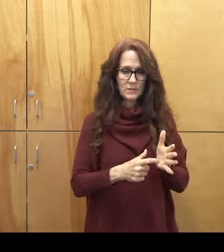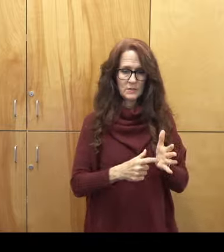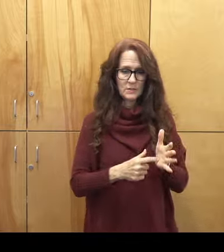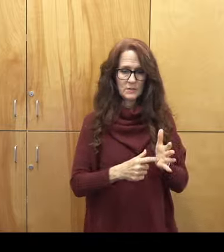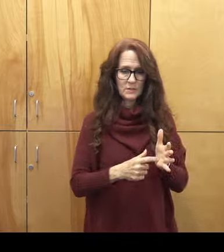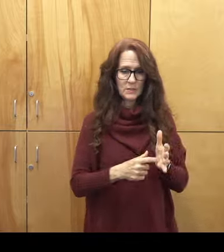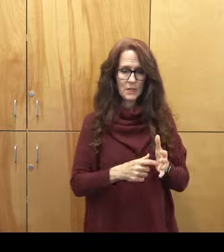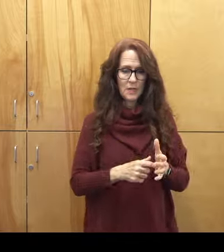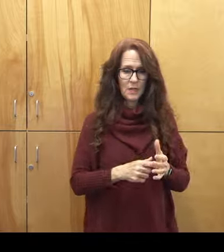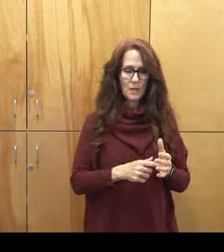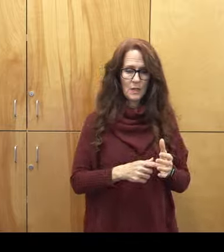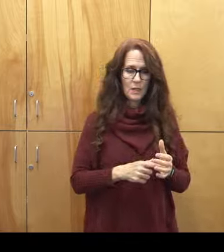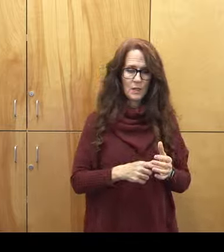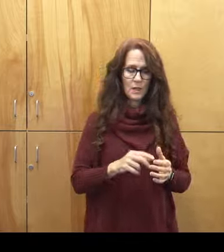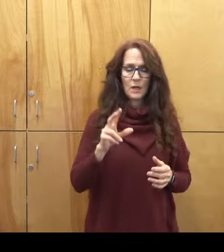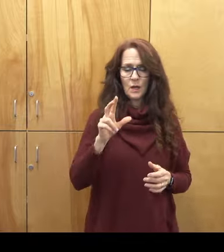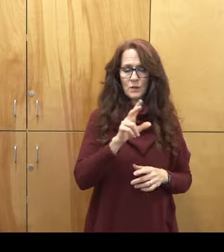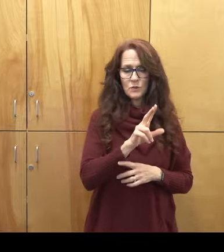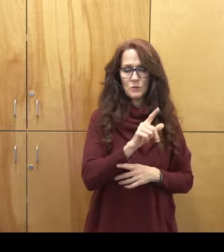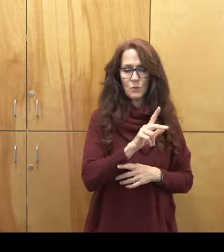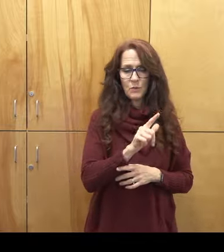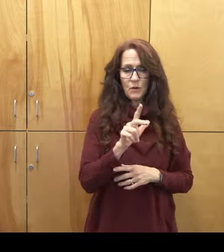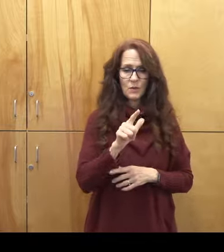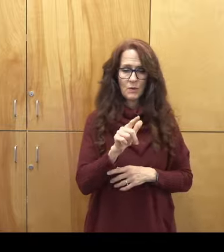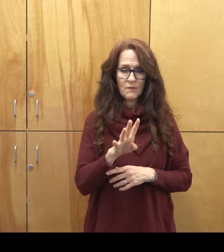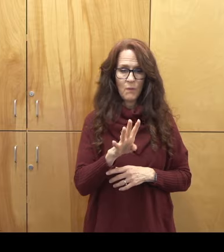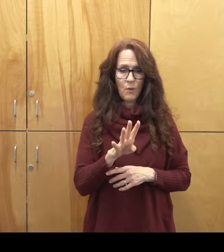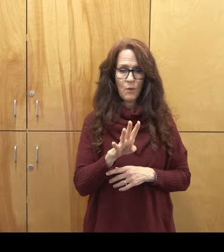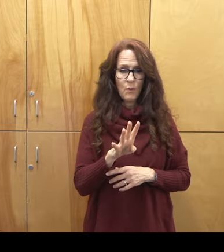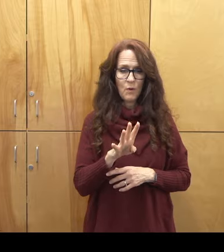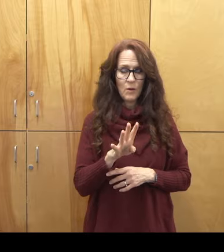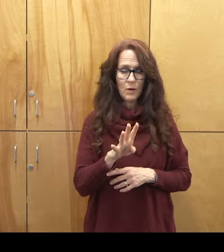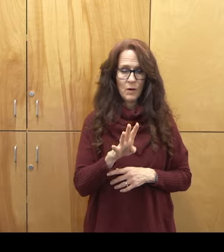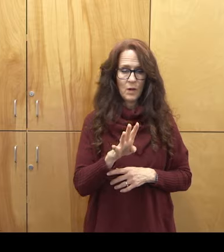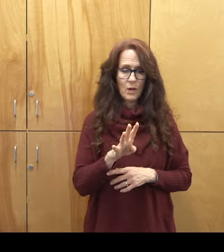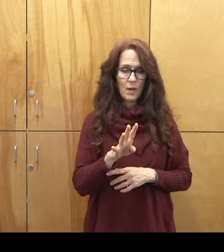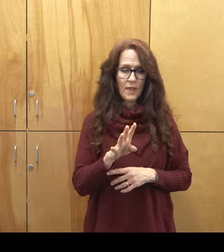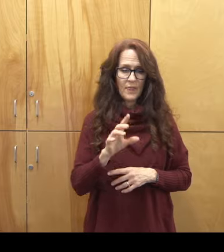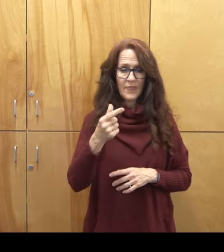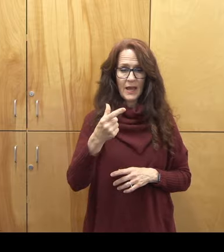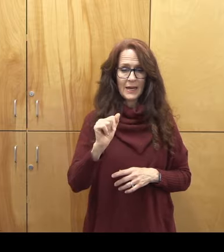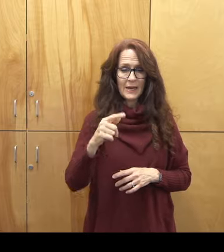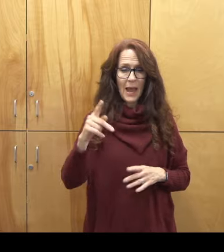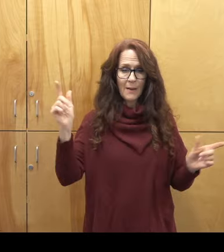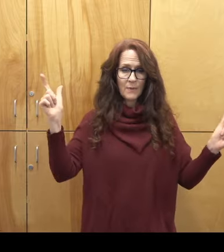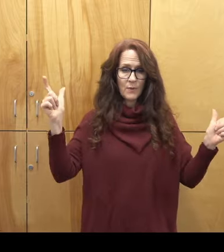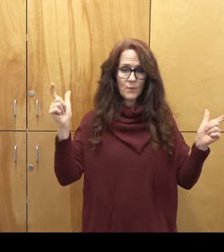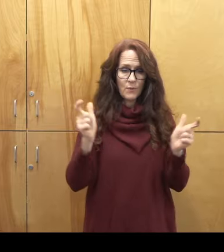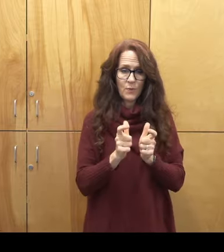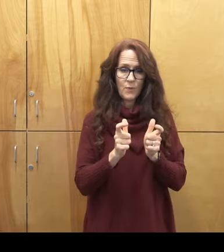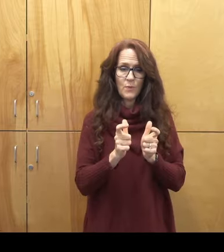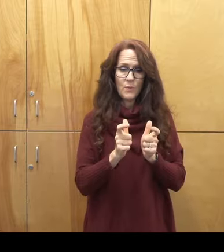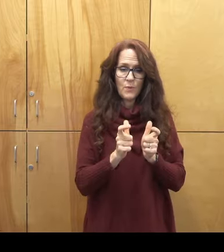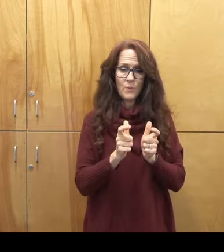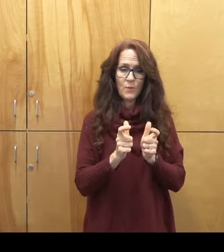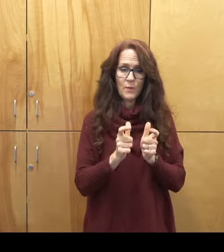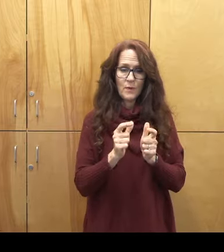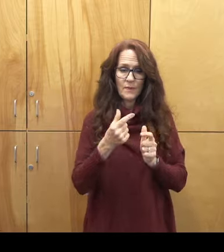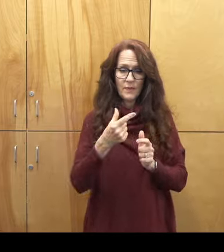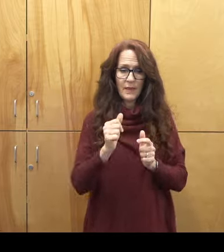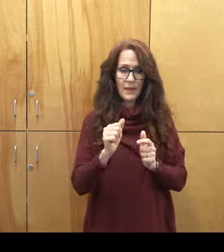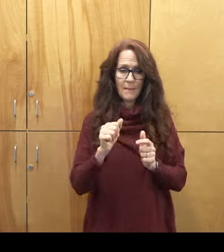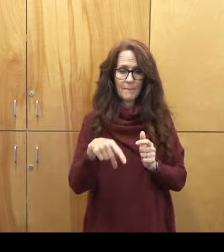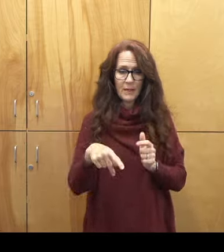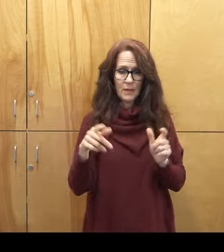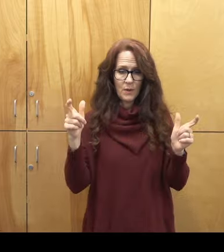in 2023-24, the growth gap was actually reduced across all our groups this year. So if you take a